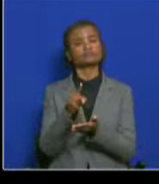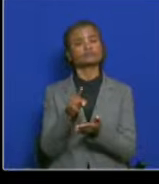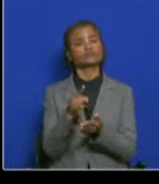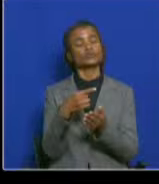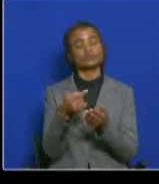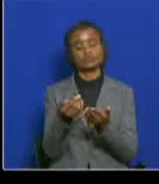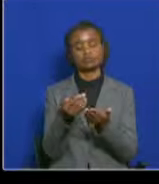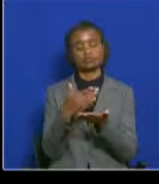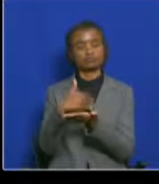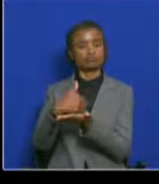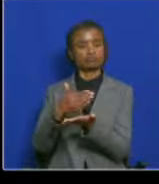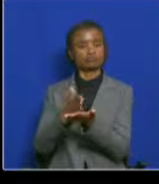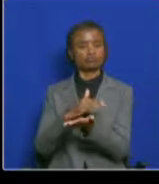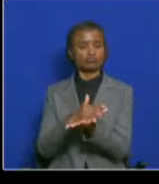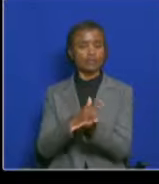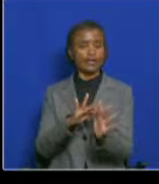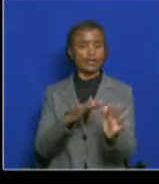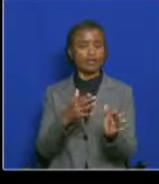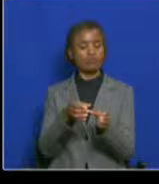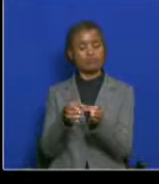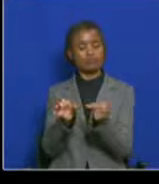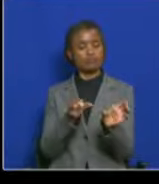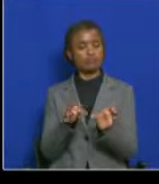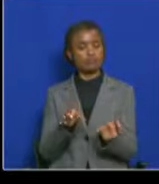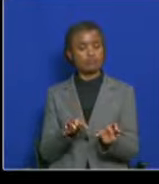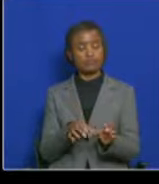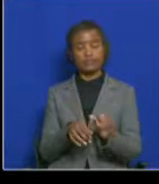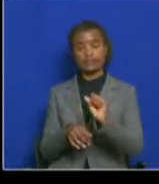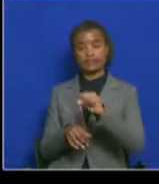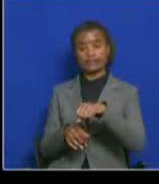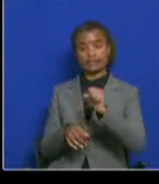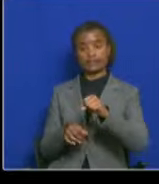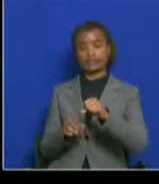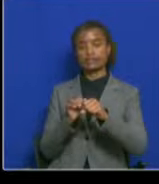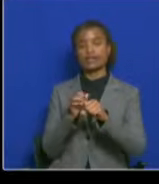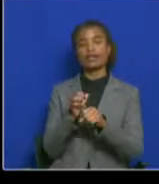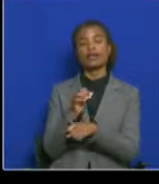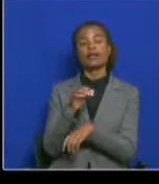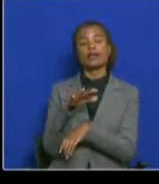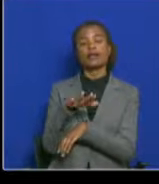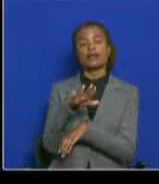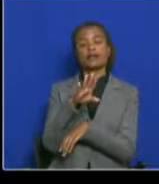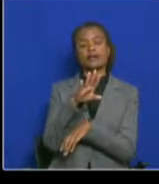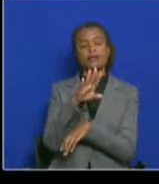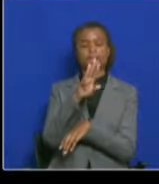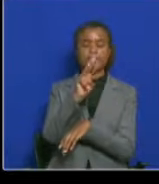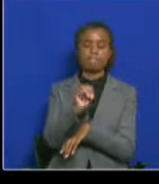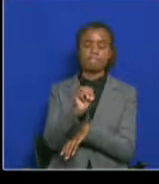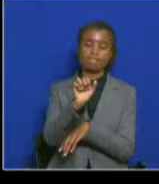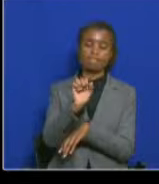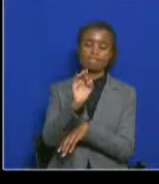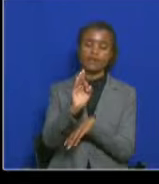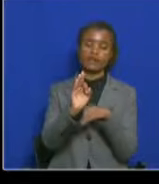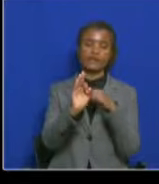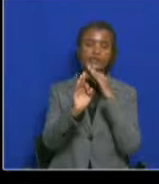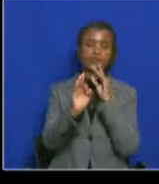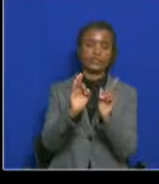says, yes, maaf, meaning sorry, 33.3, suggesting that it is